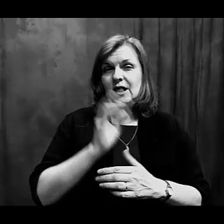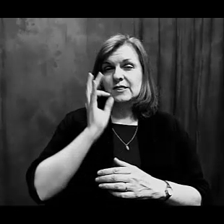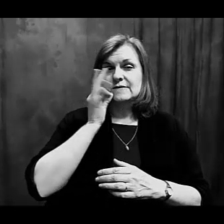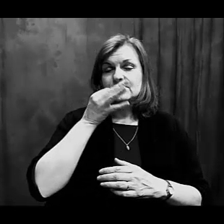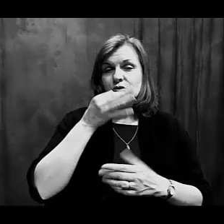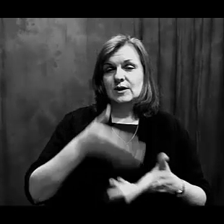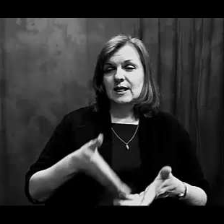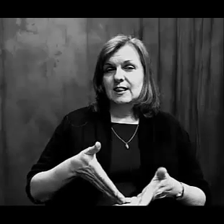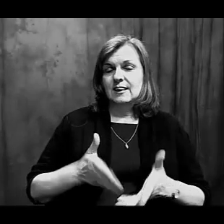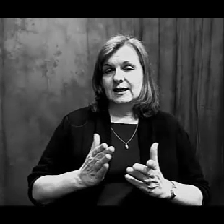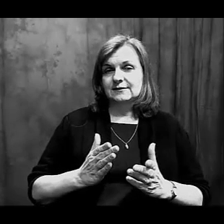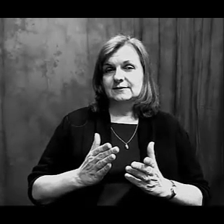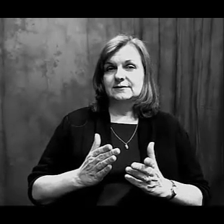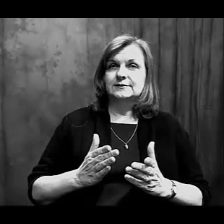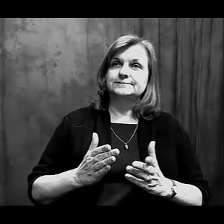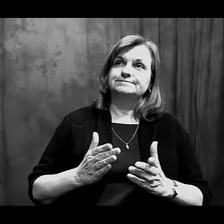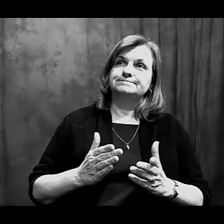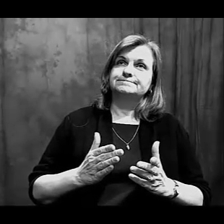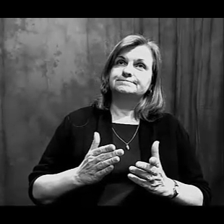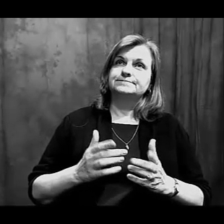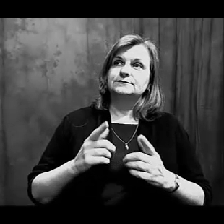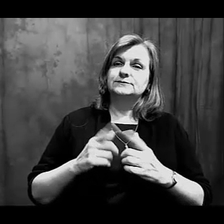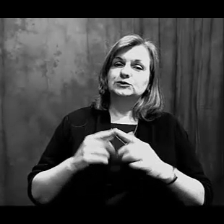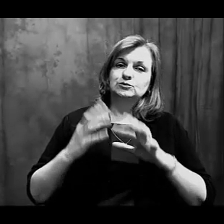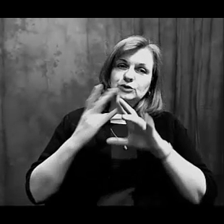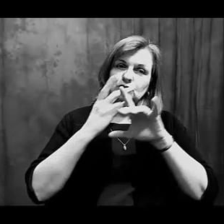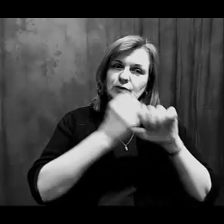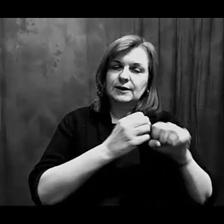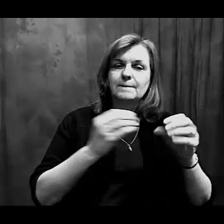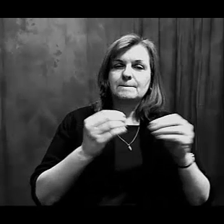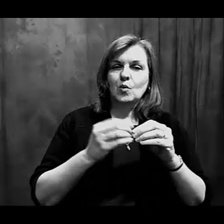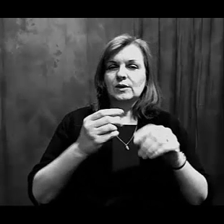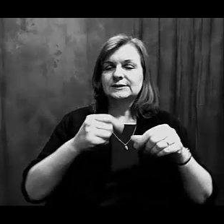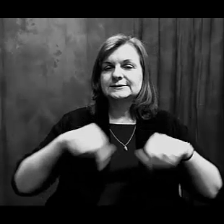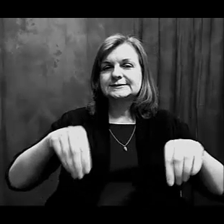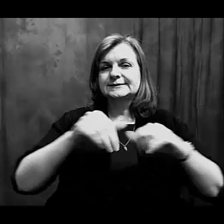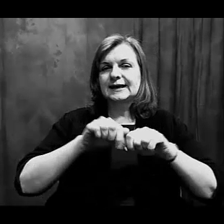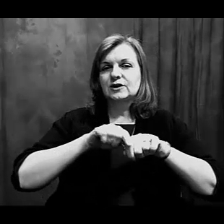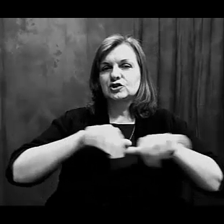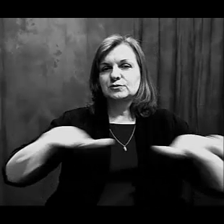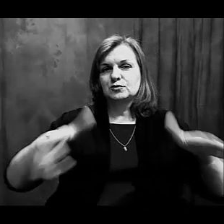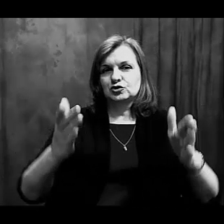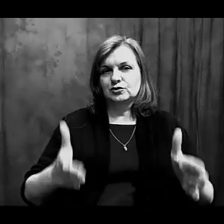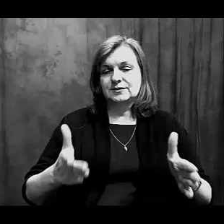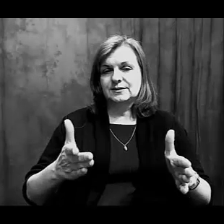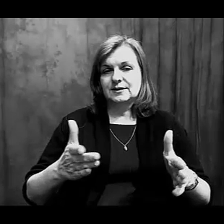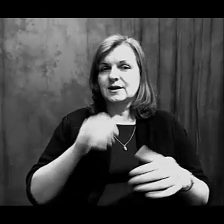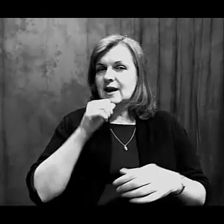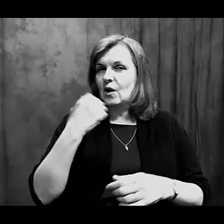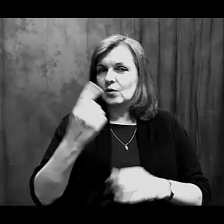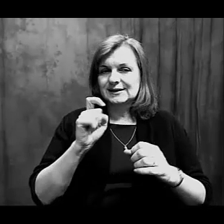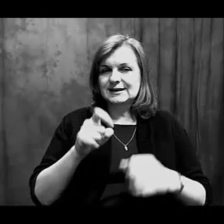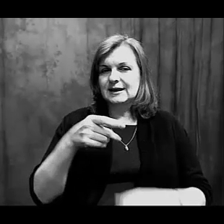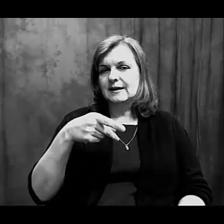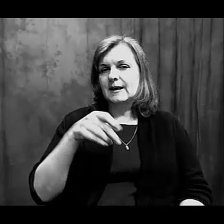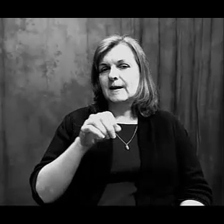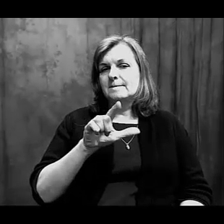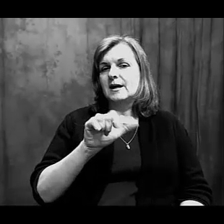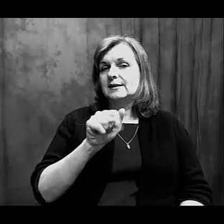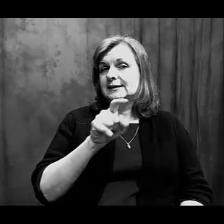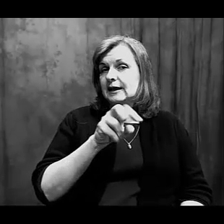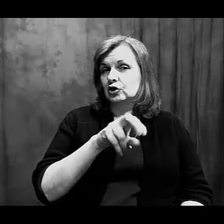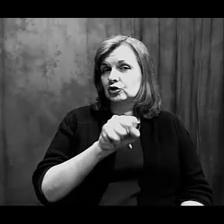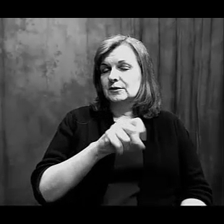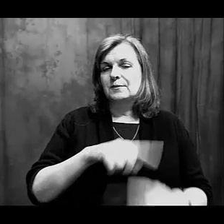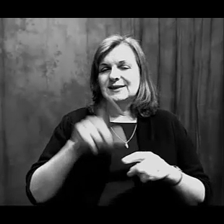for the plants, because it allows them to draw in even more seed dispersers. Not only do they need pollinators, but